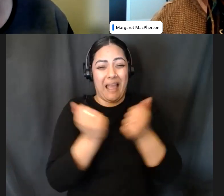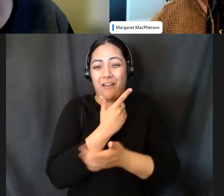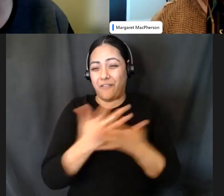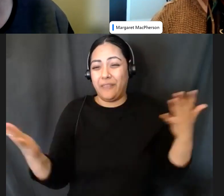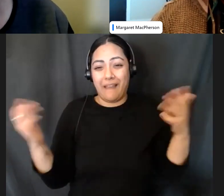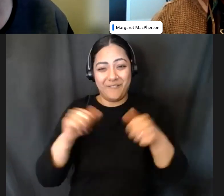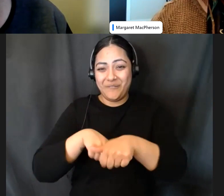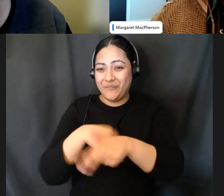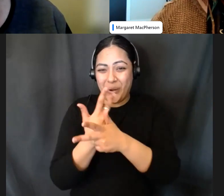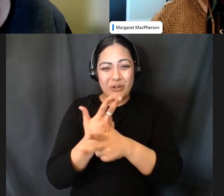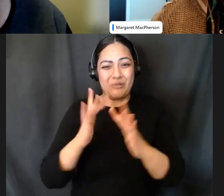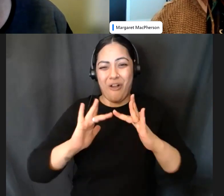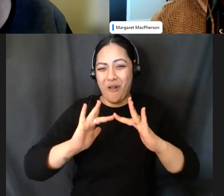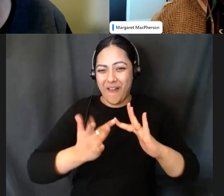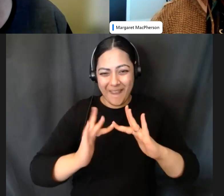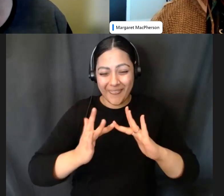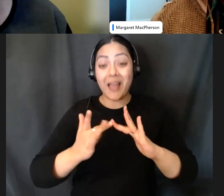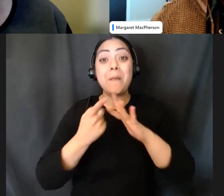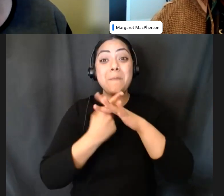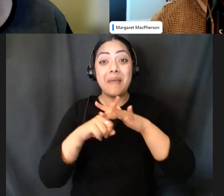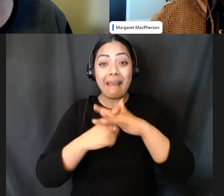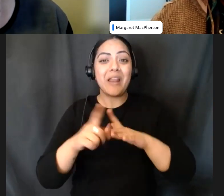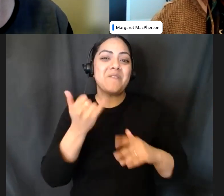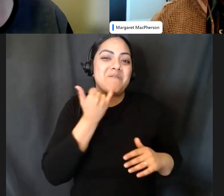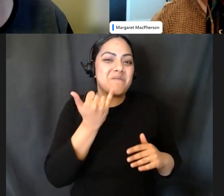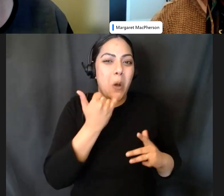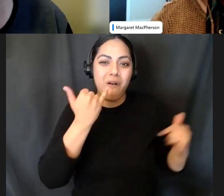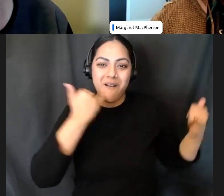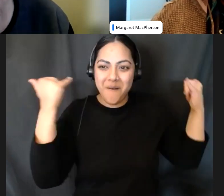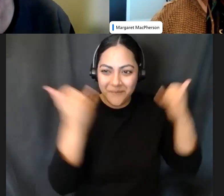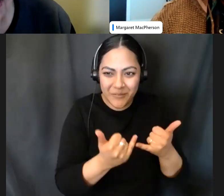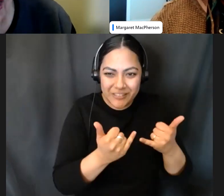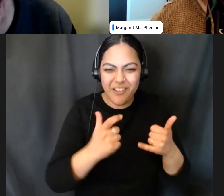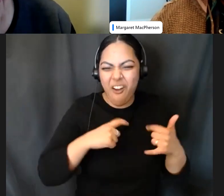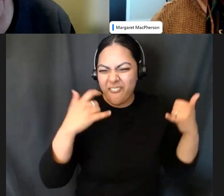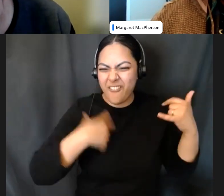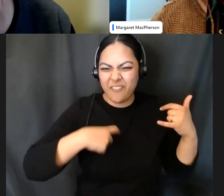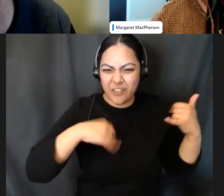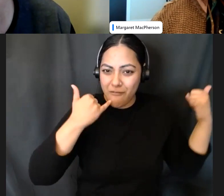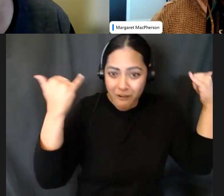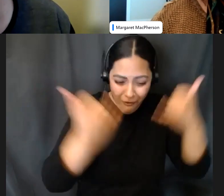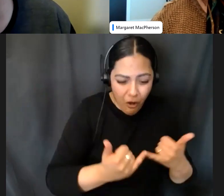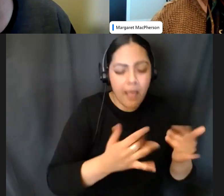We started with conference calls on the telephone and then of course Zoom. And